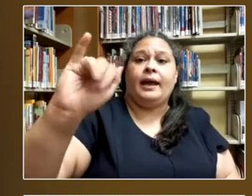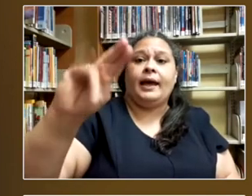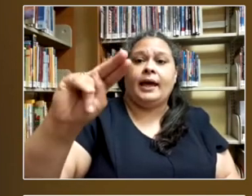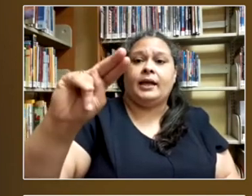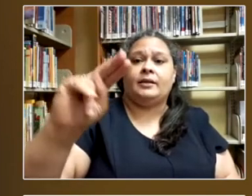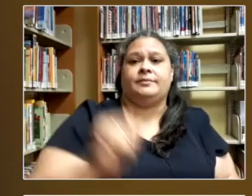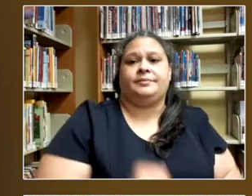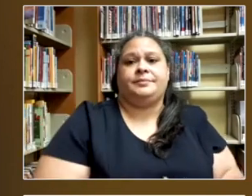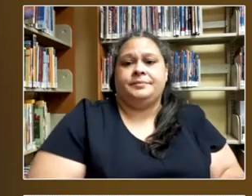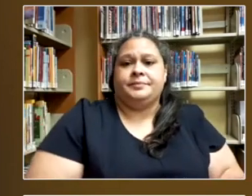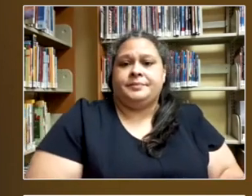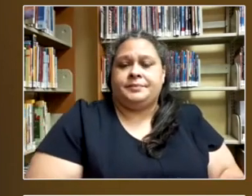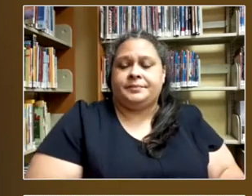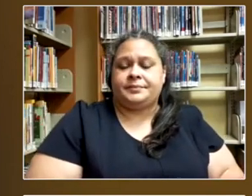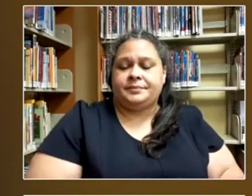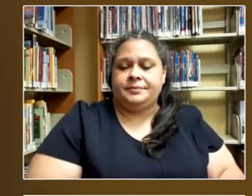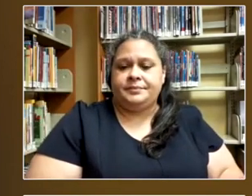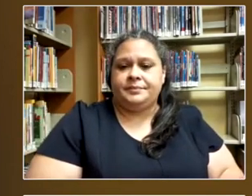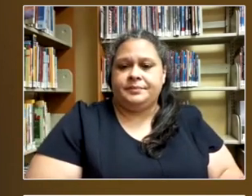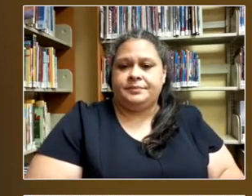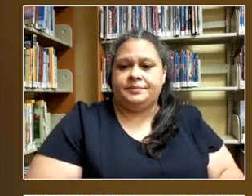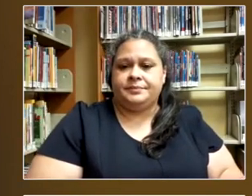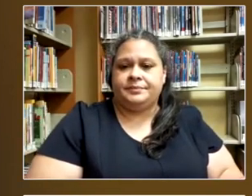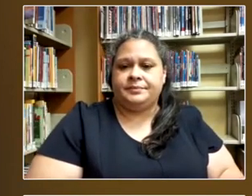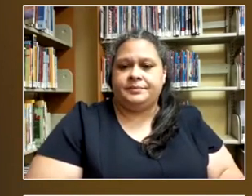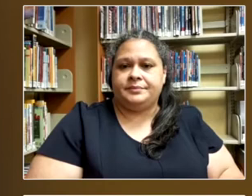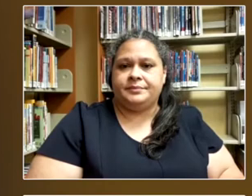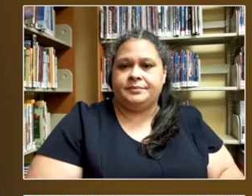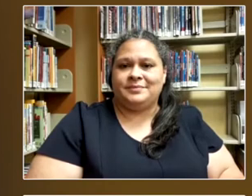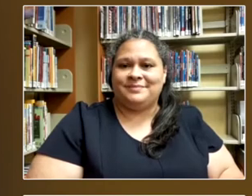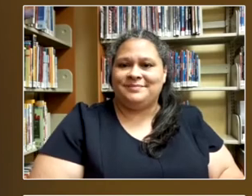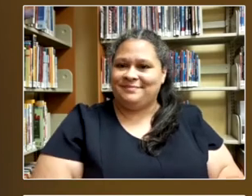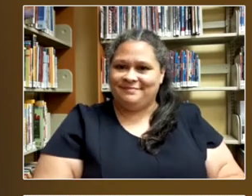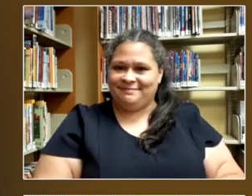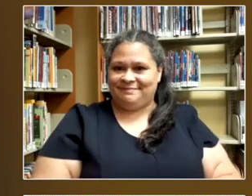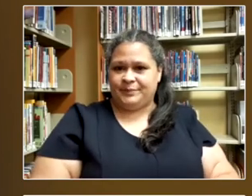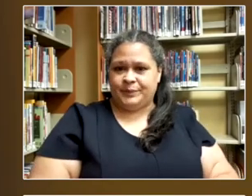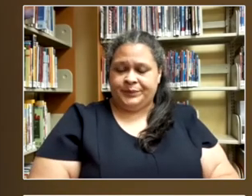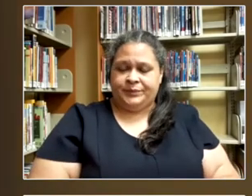Lejos al este, una vasta y fértil llanura.